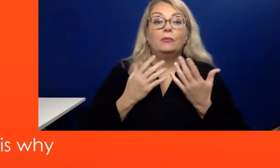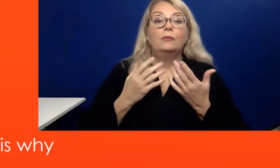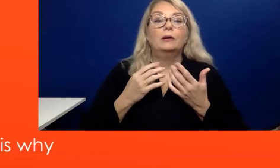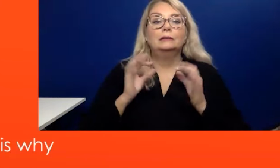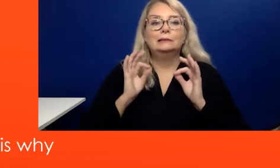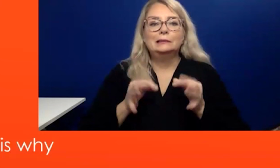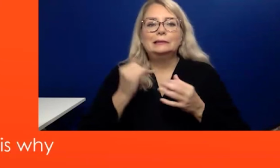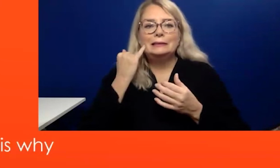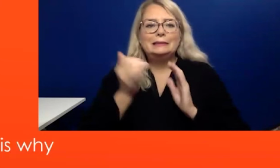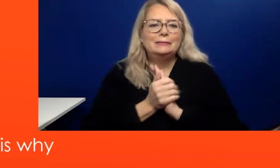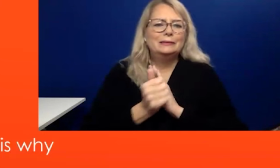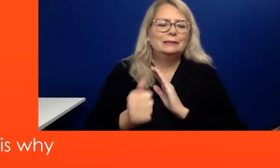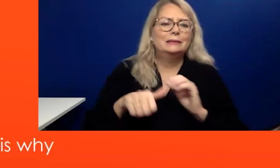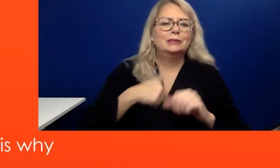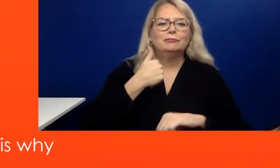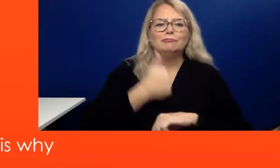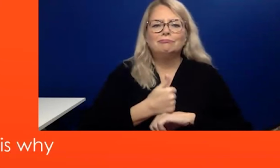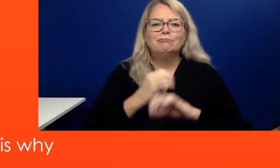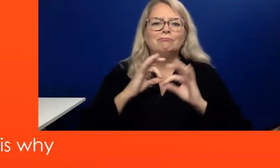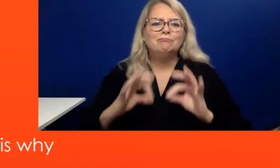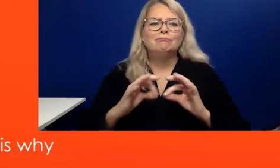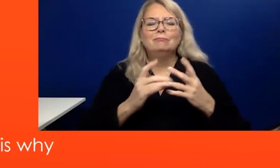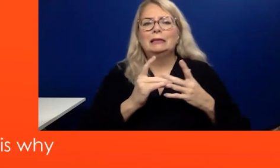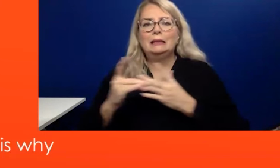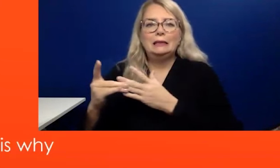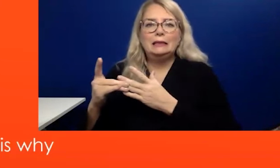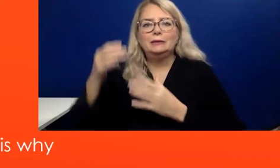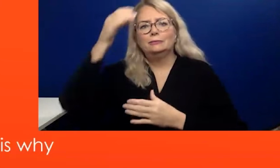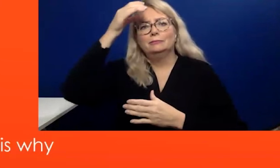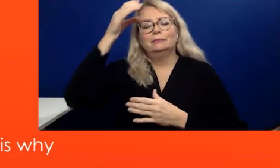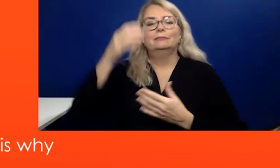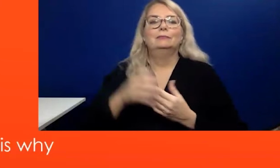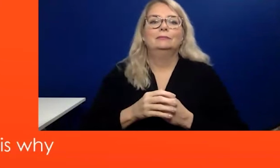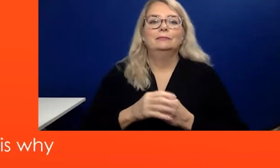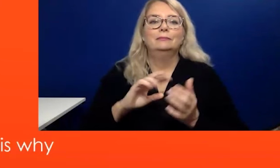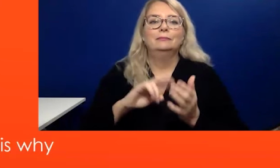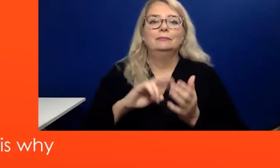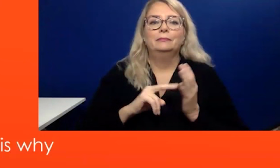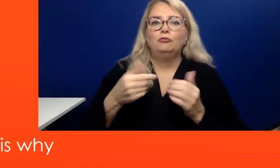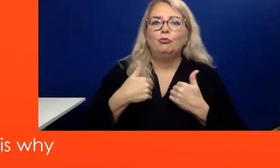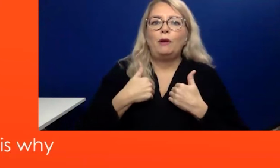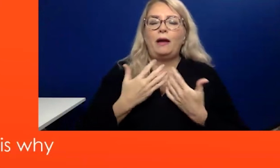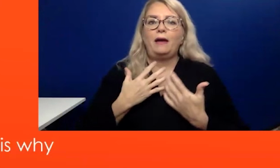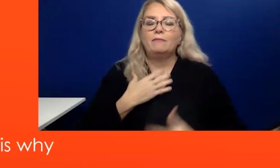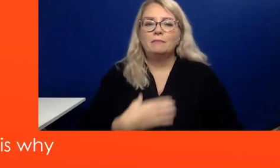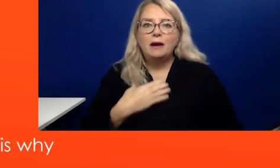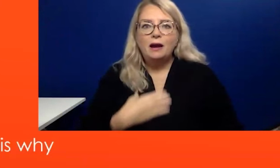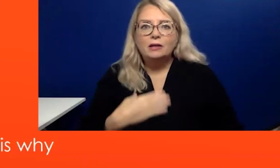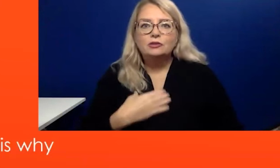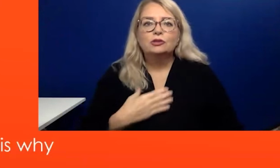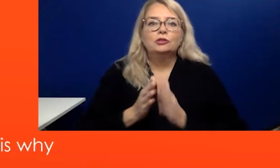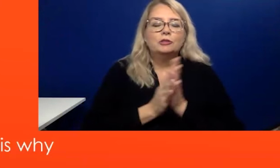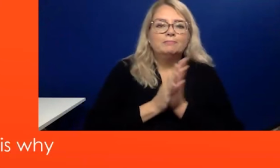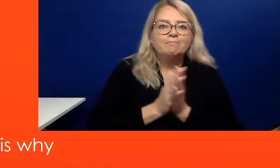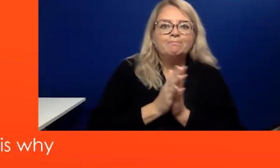or simply polished, which leads to mastery. When you have passion, you're going to become a